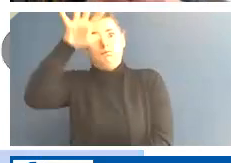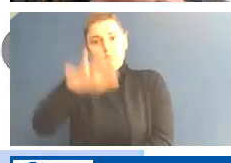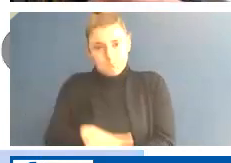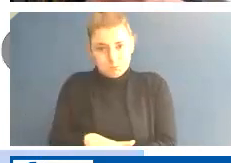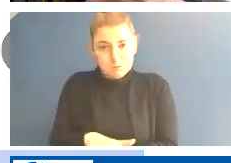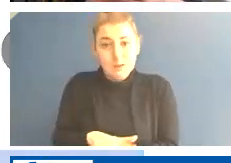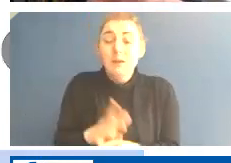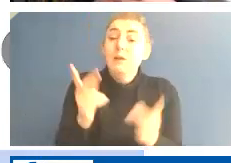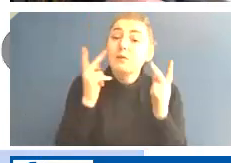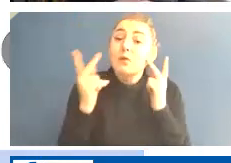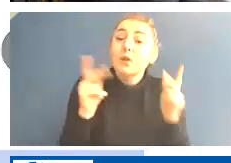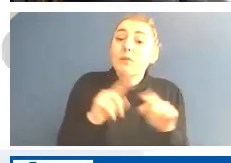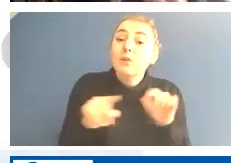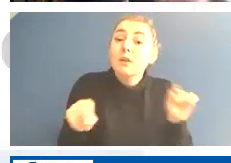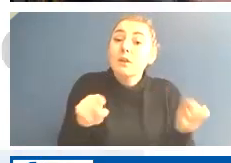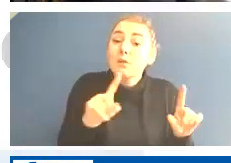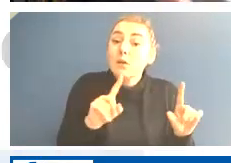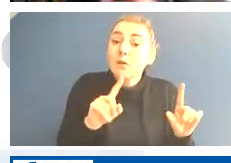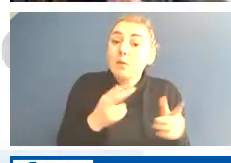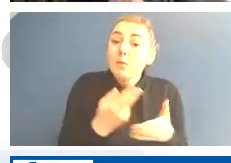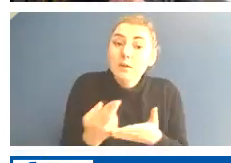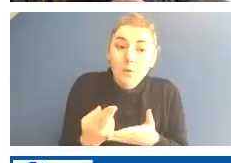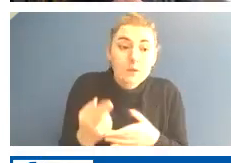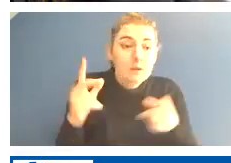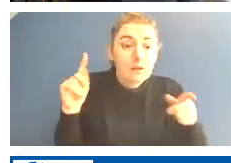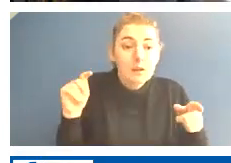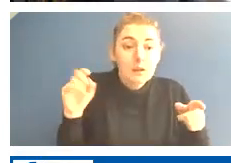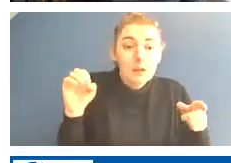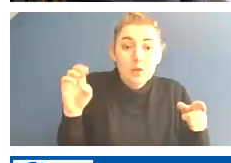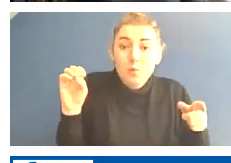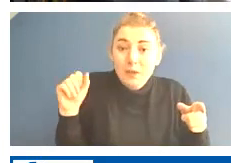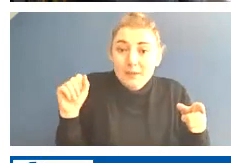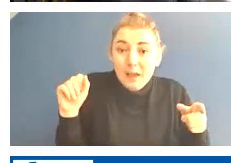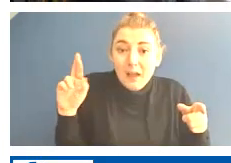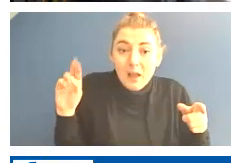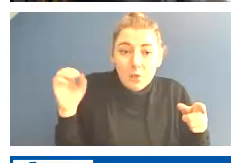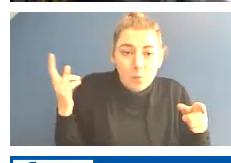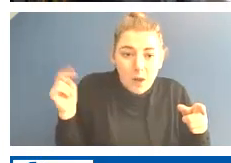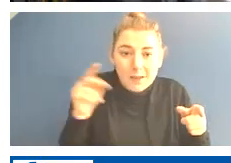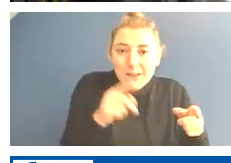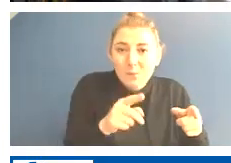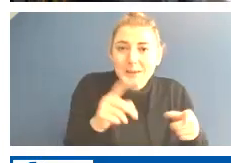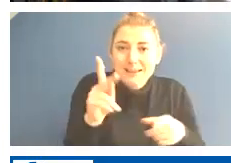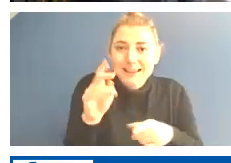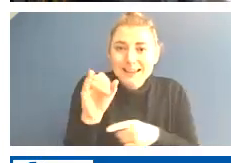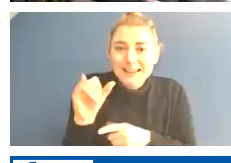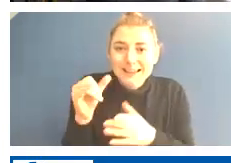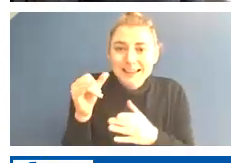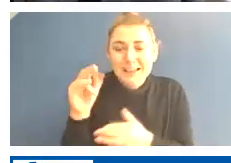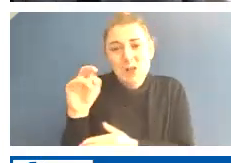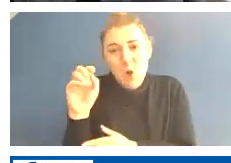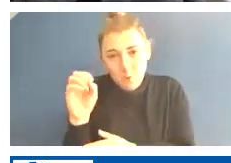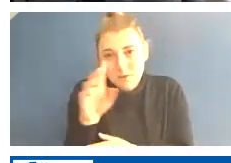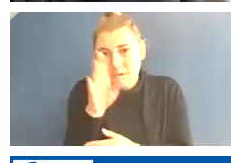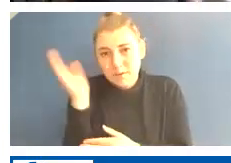different resources, Teresa Reagan was a keynote speaker at our annual conference a